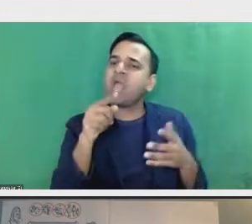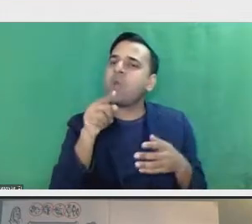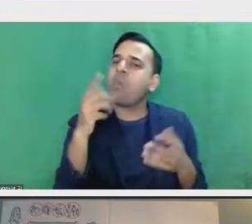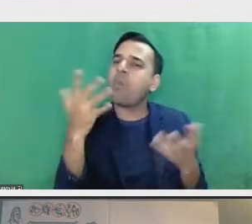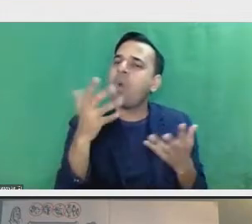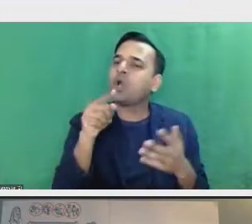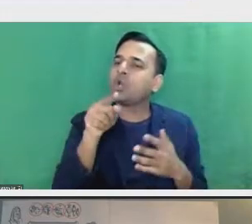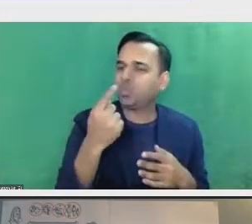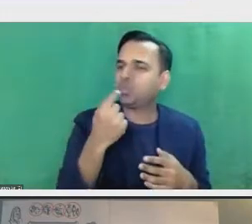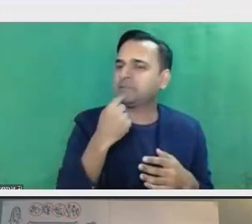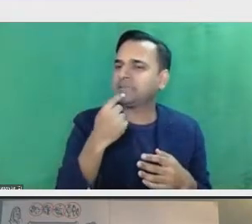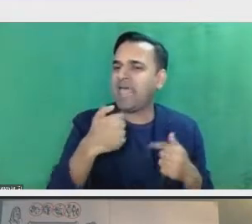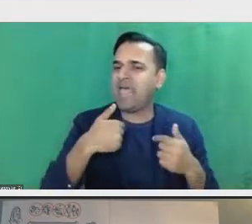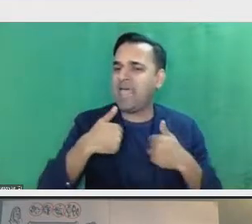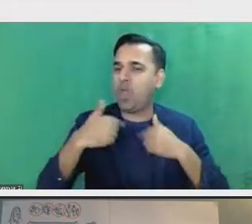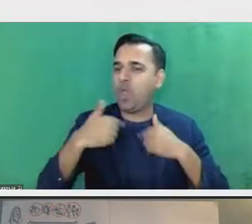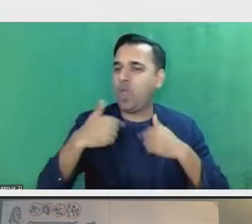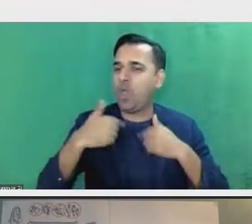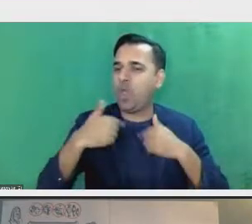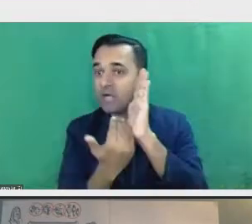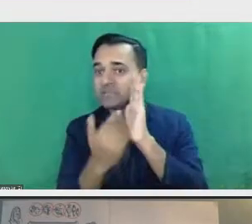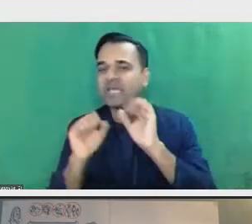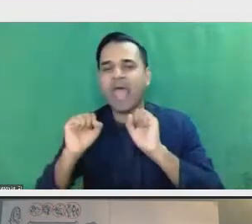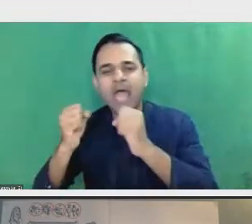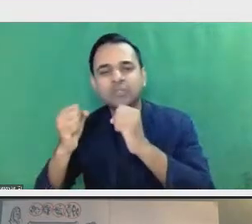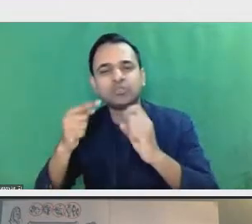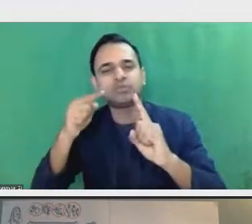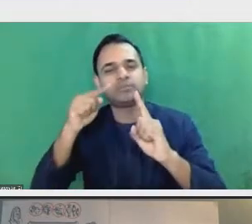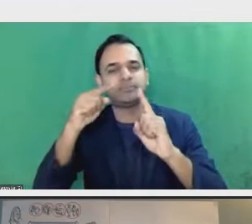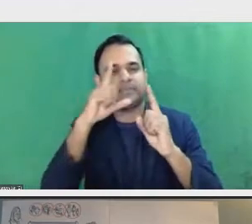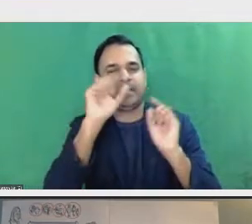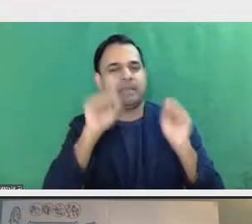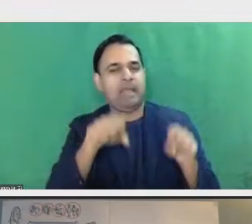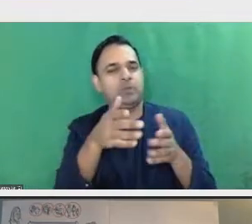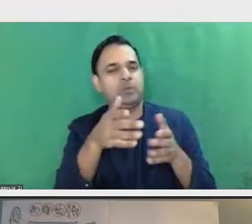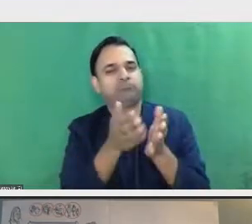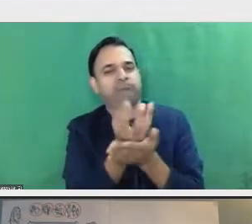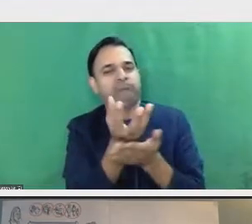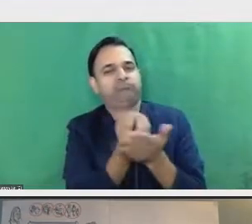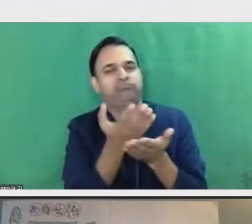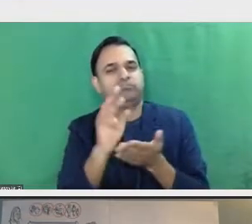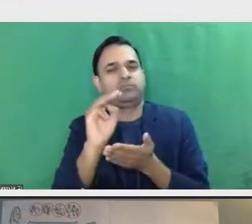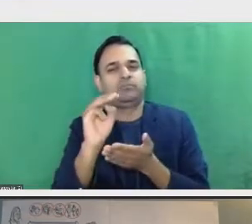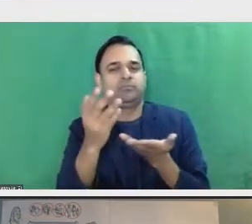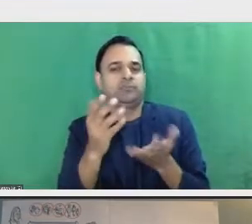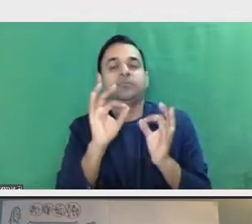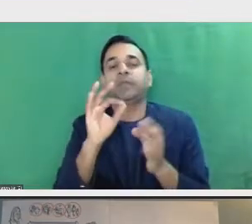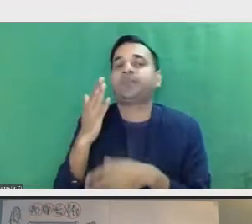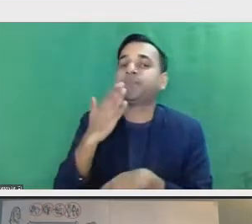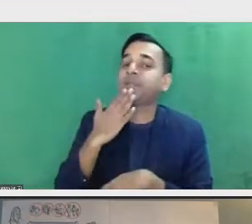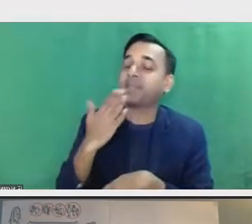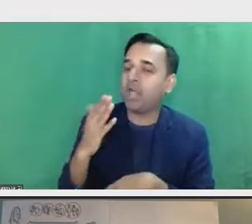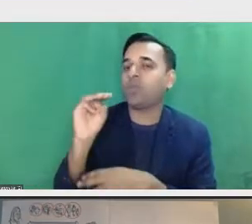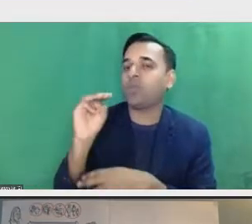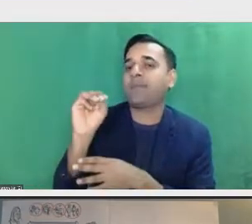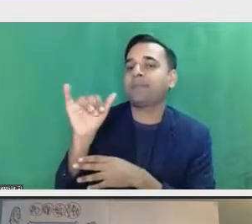biodiversidad In the post-2020 global biodiversity framework has to have